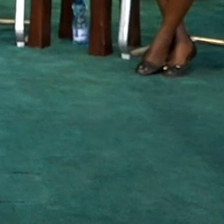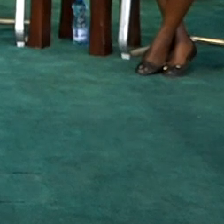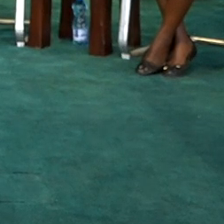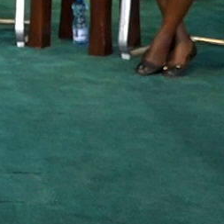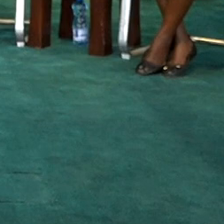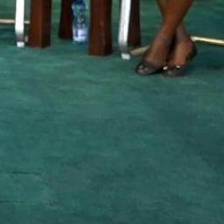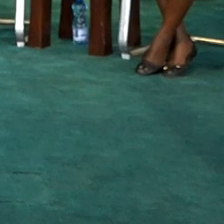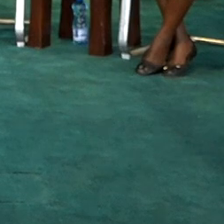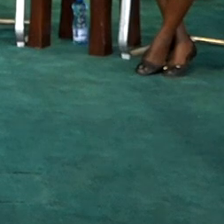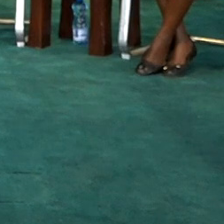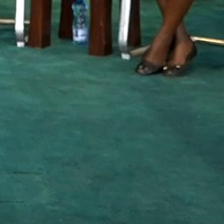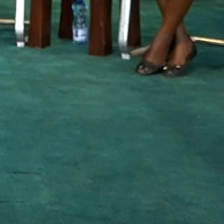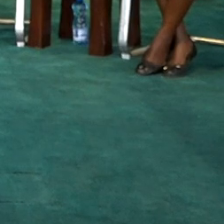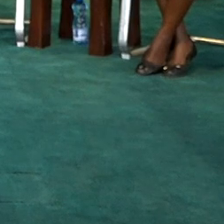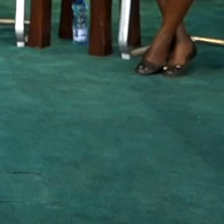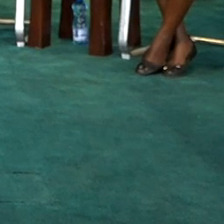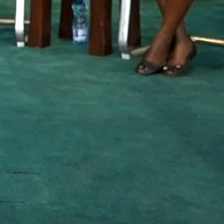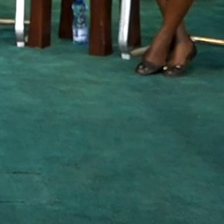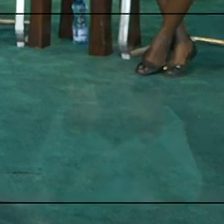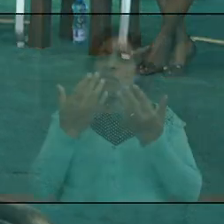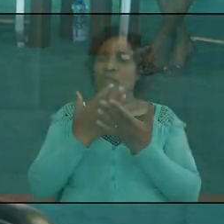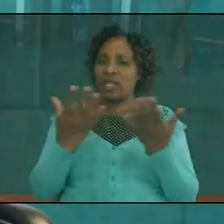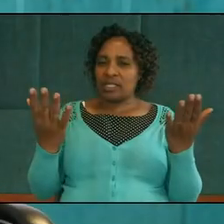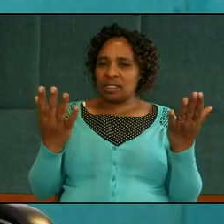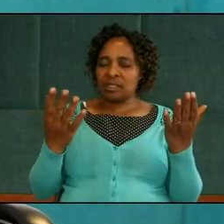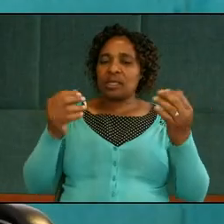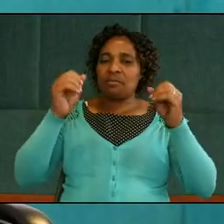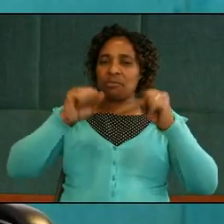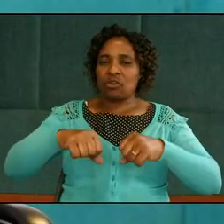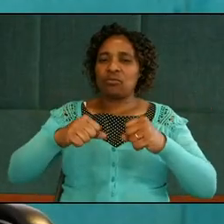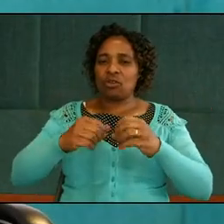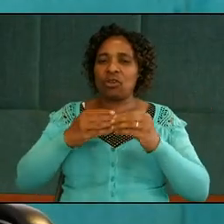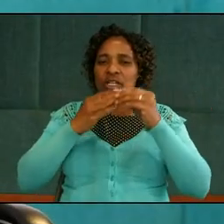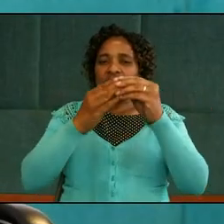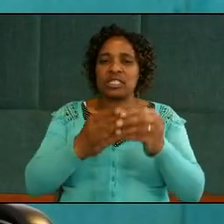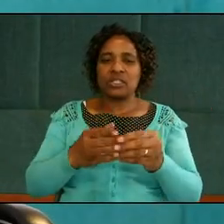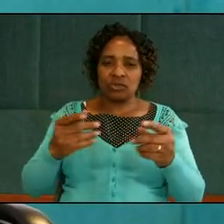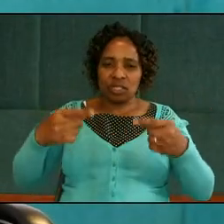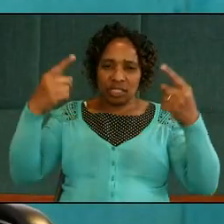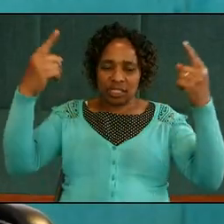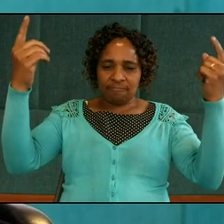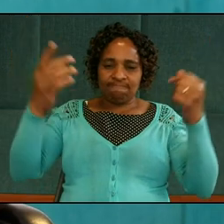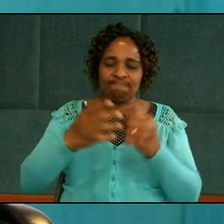is few things can lead to success.